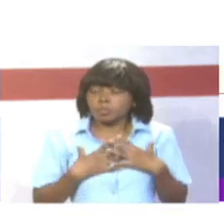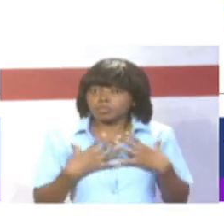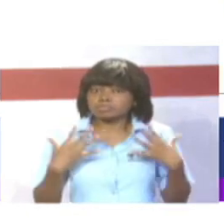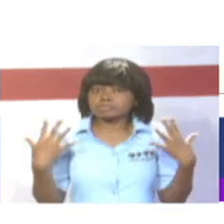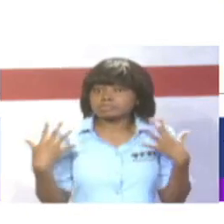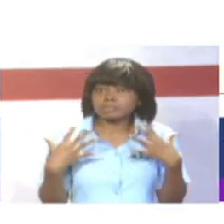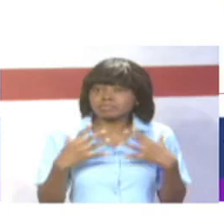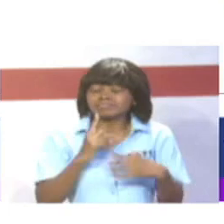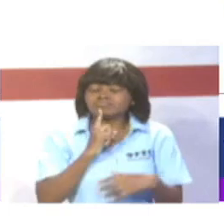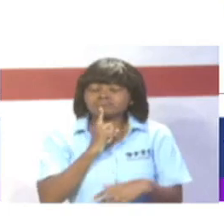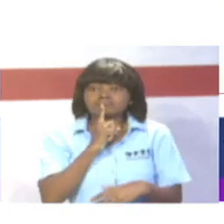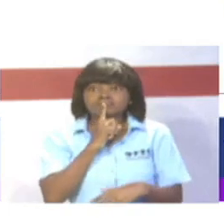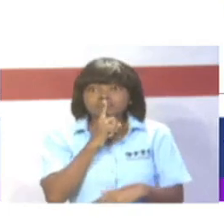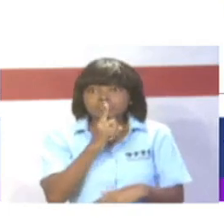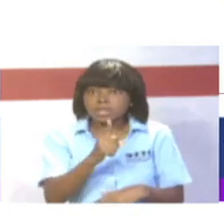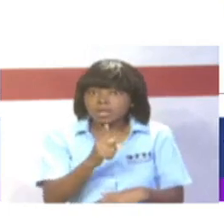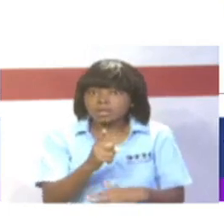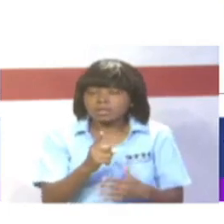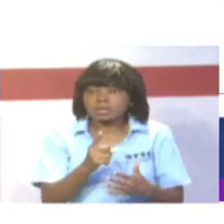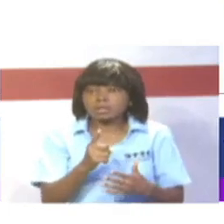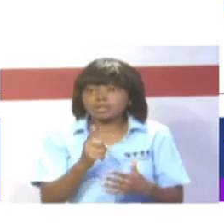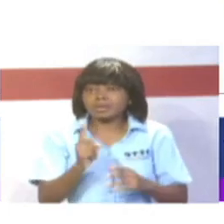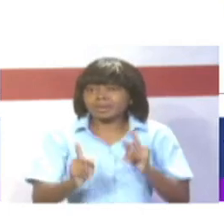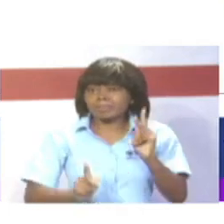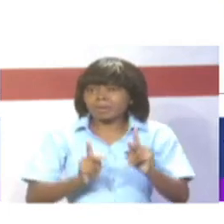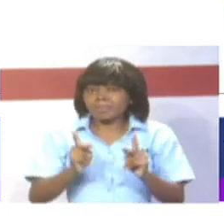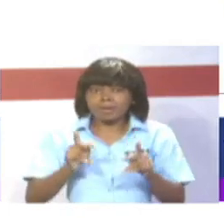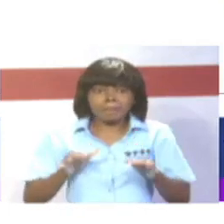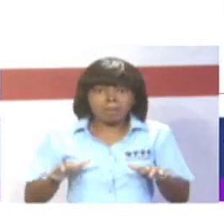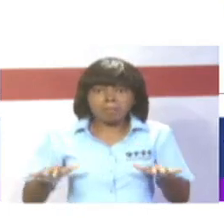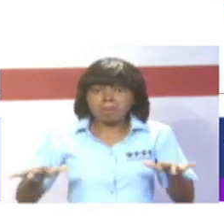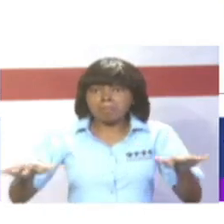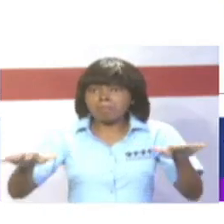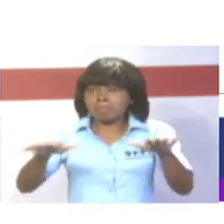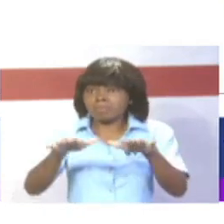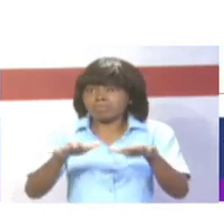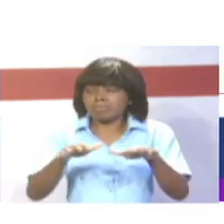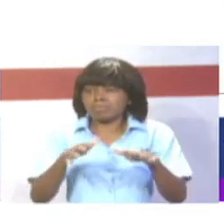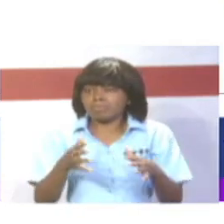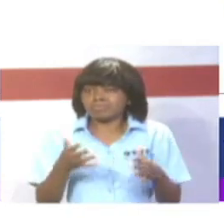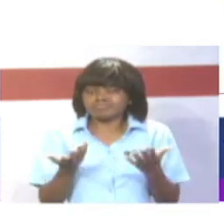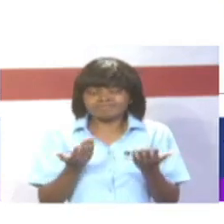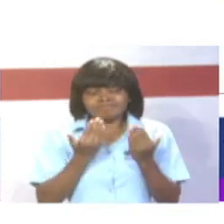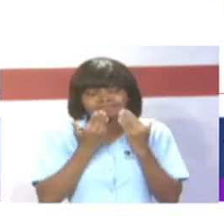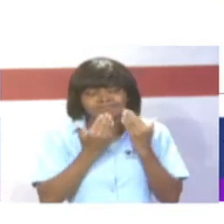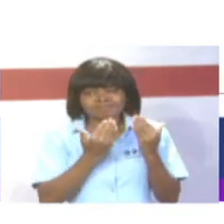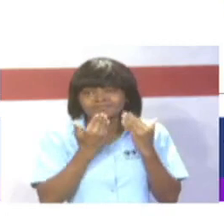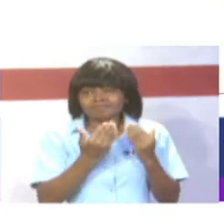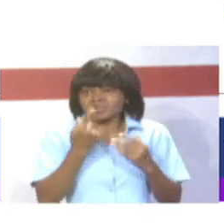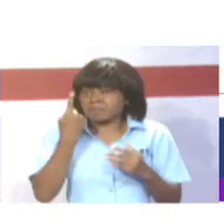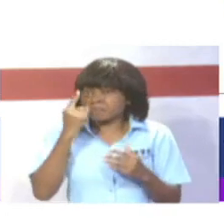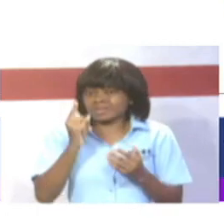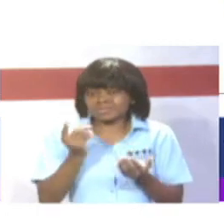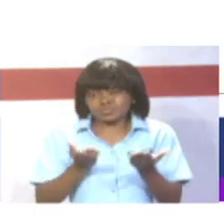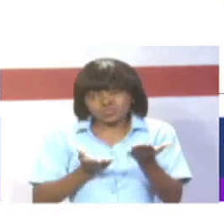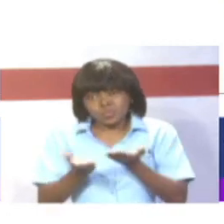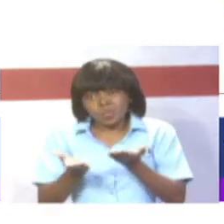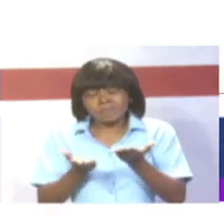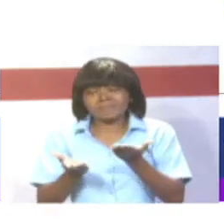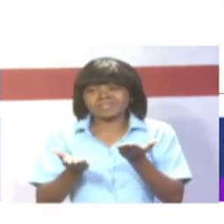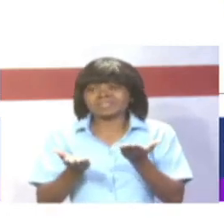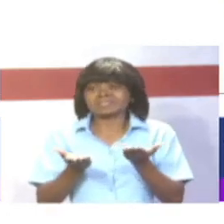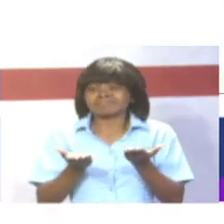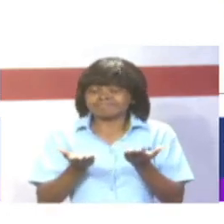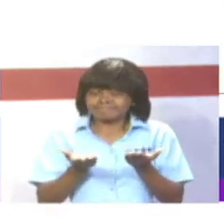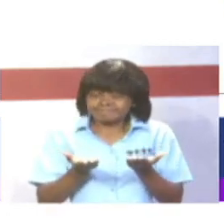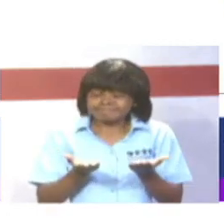country thanks you for your service. But as I was listening to you, I couldn't help but think of the pleas and the plights of nurses as voiced